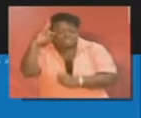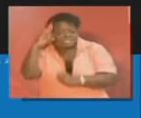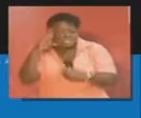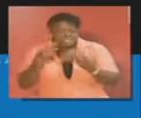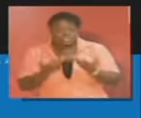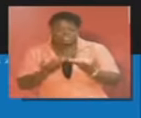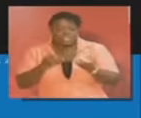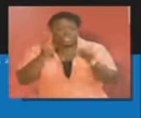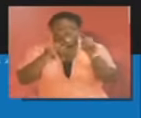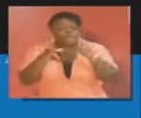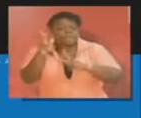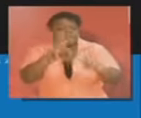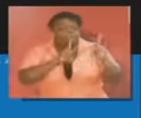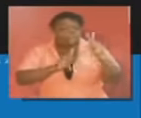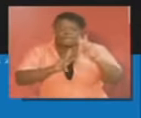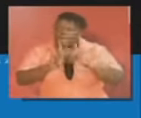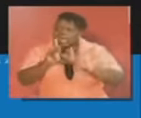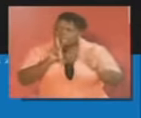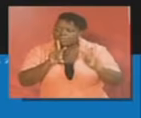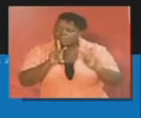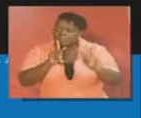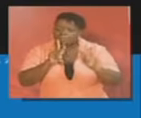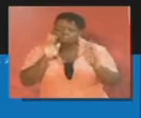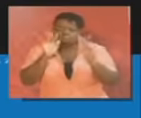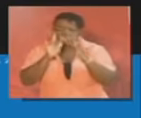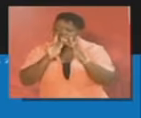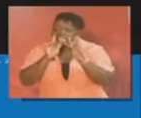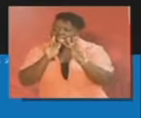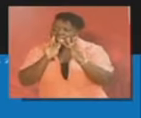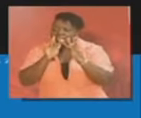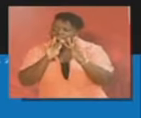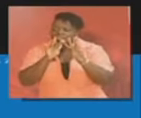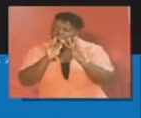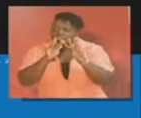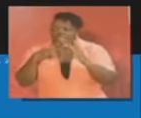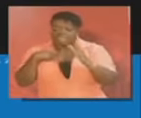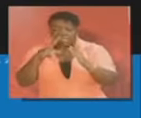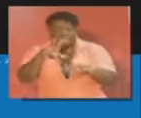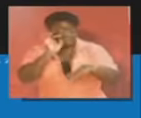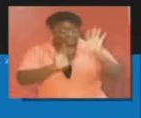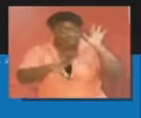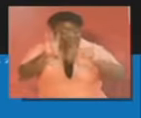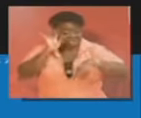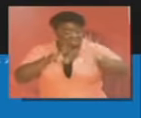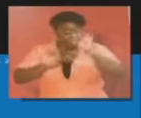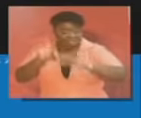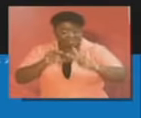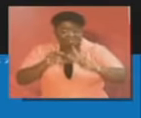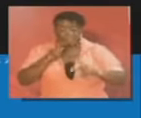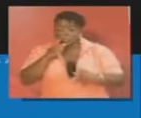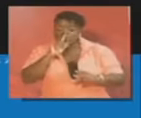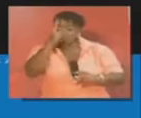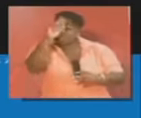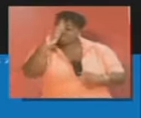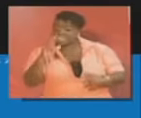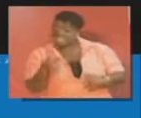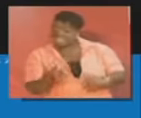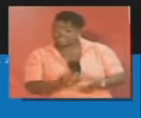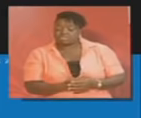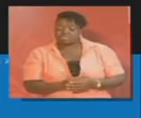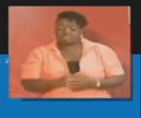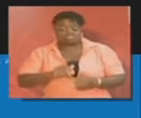you say how many of his contacts you all were able to trace in terms of primary, secondary, tertiary, and are any of